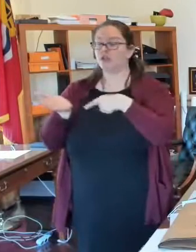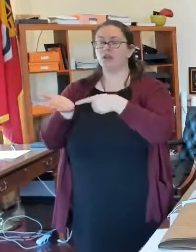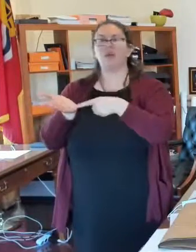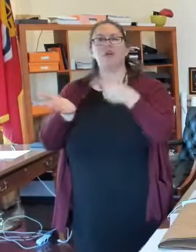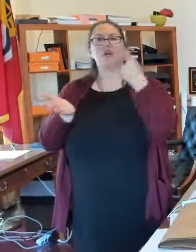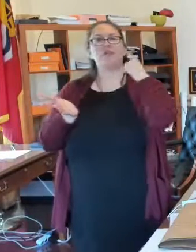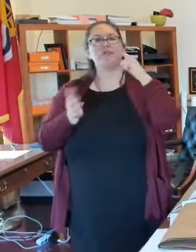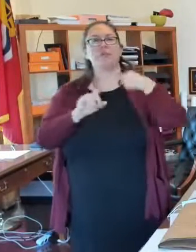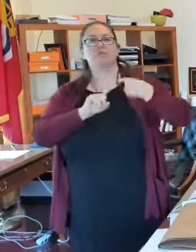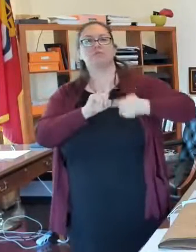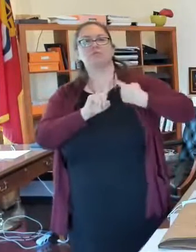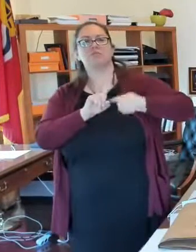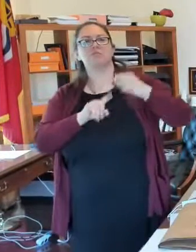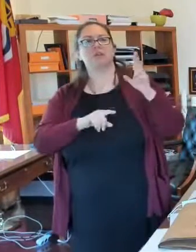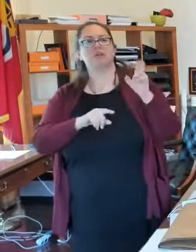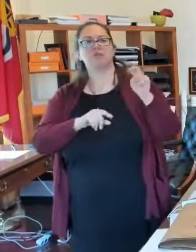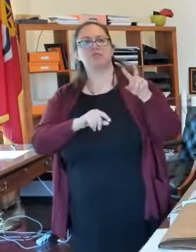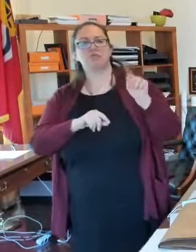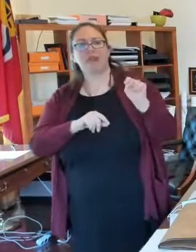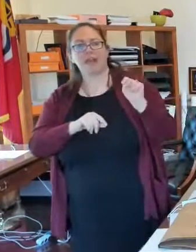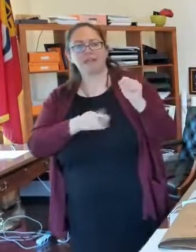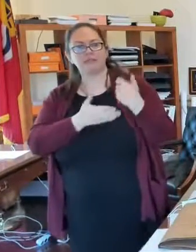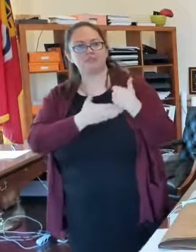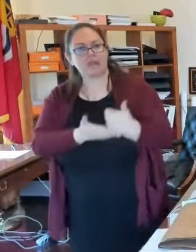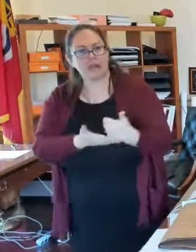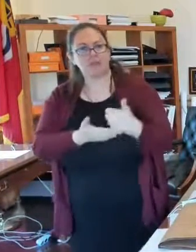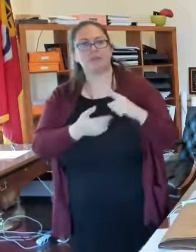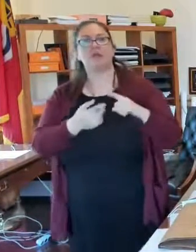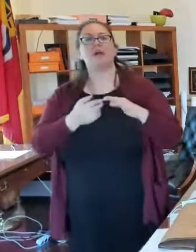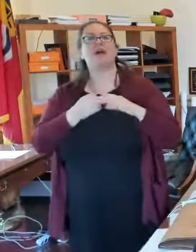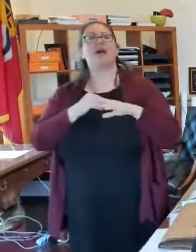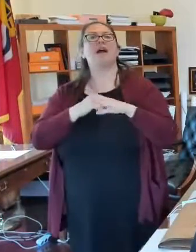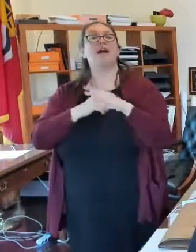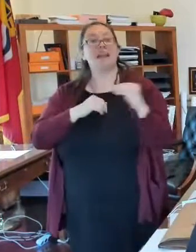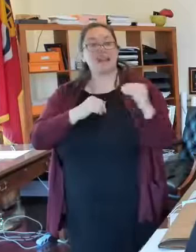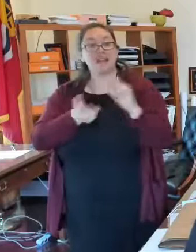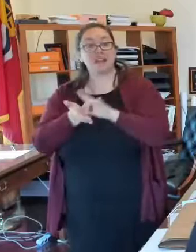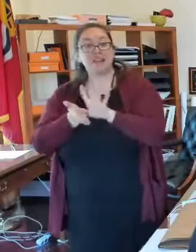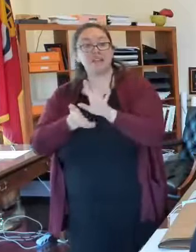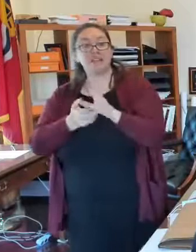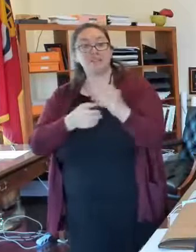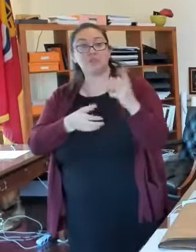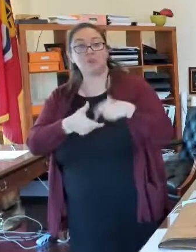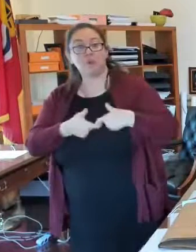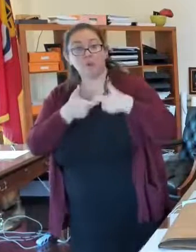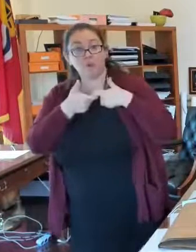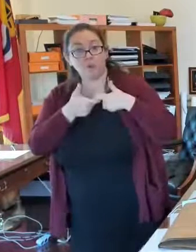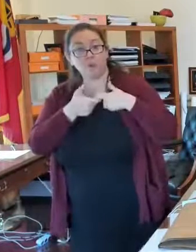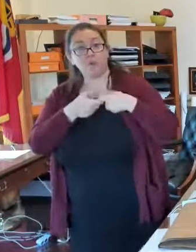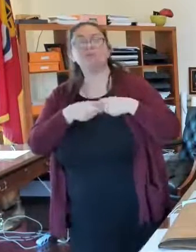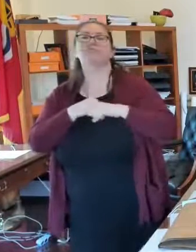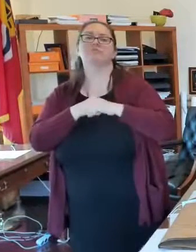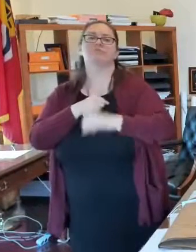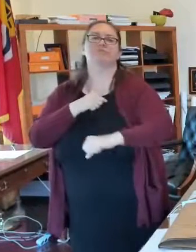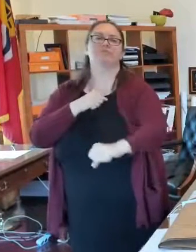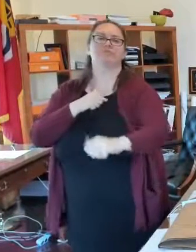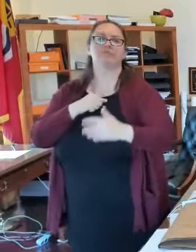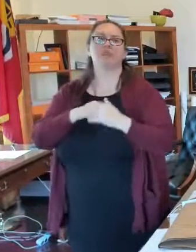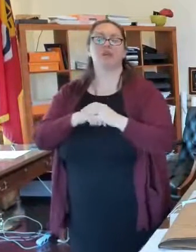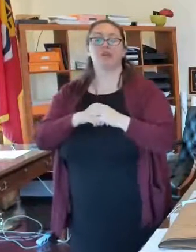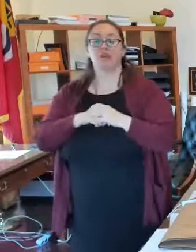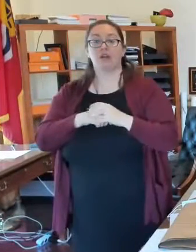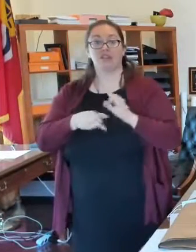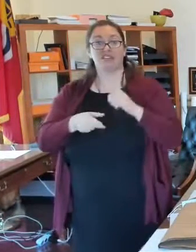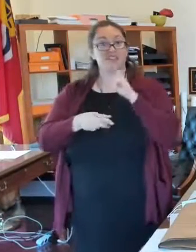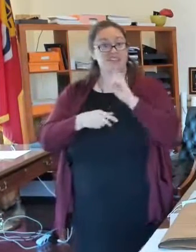rental assistance and an extension of the eviction moratorium. The extension of the eviction moratorium is only until the